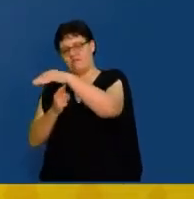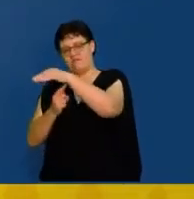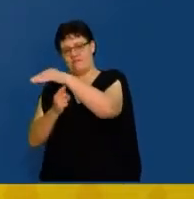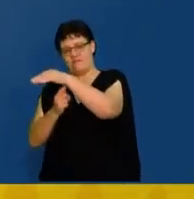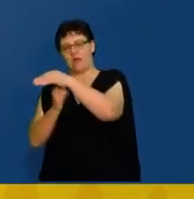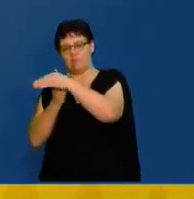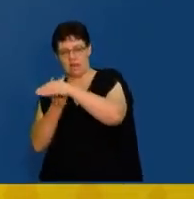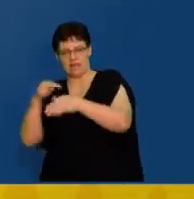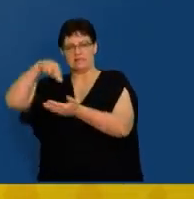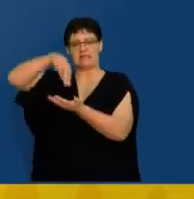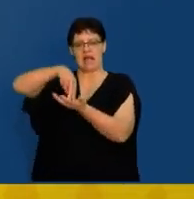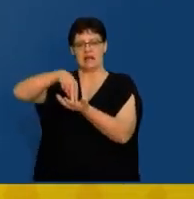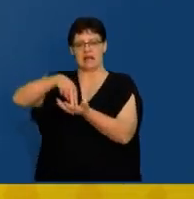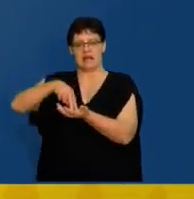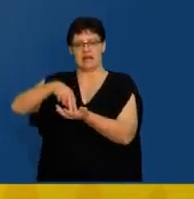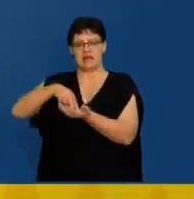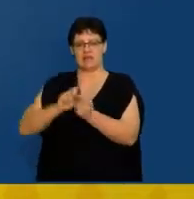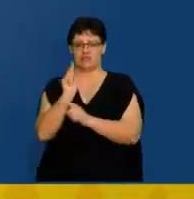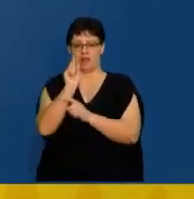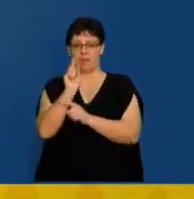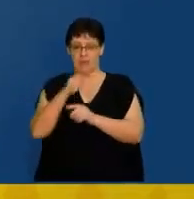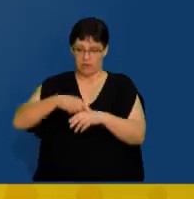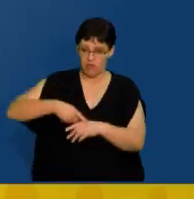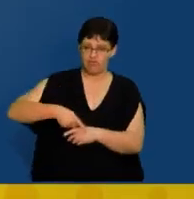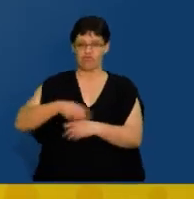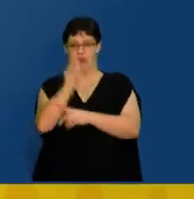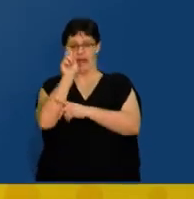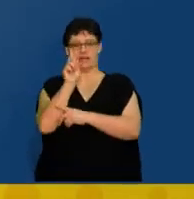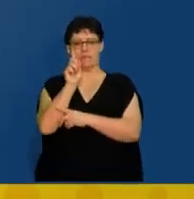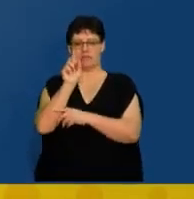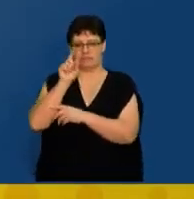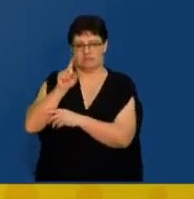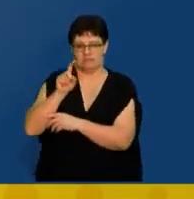to stand upright but not significantly bipedal.